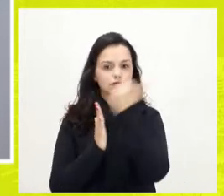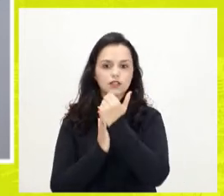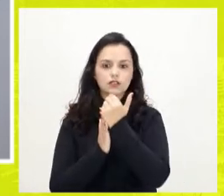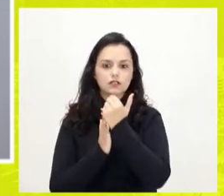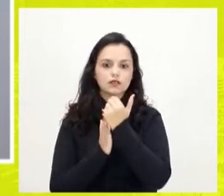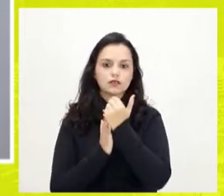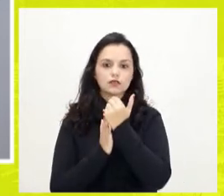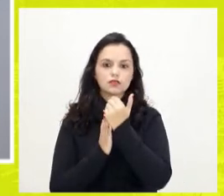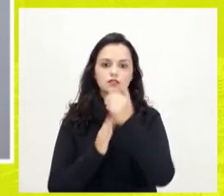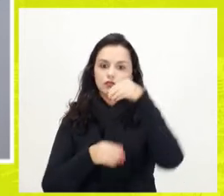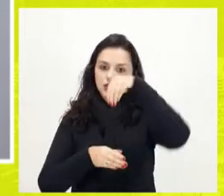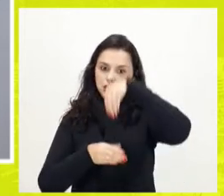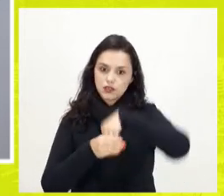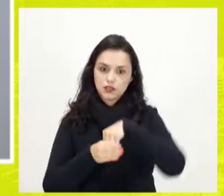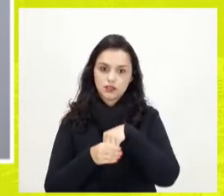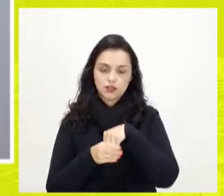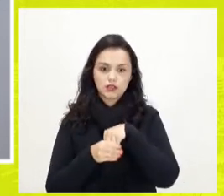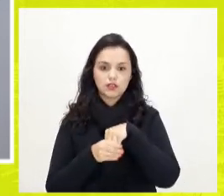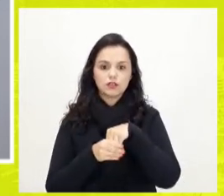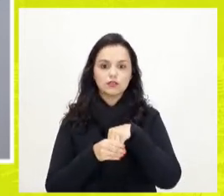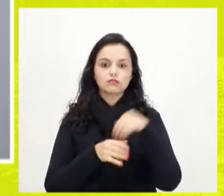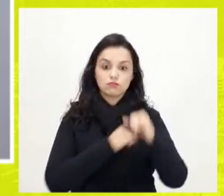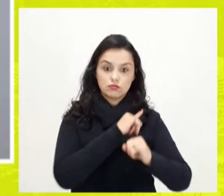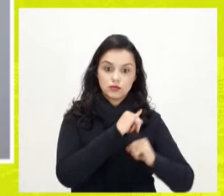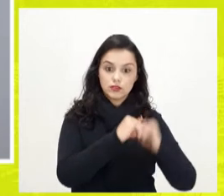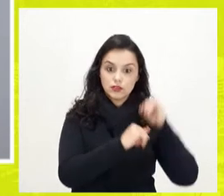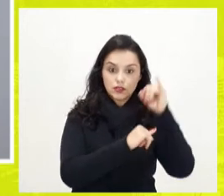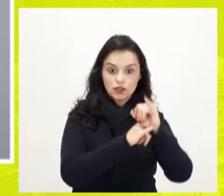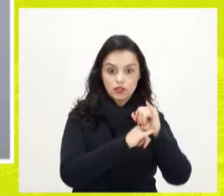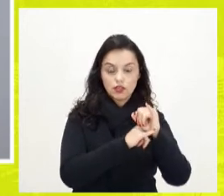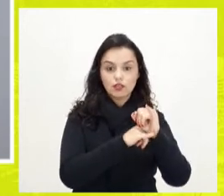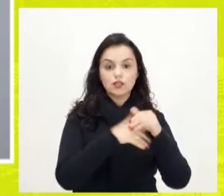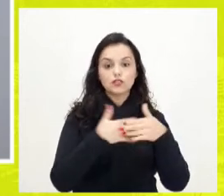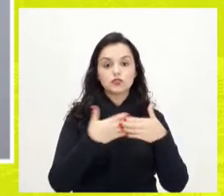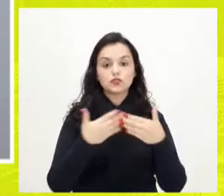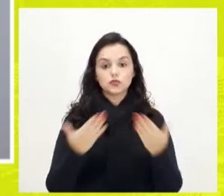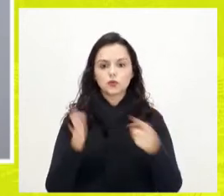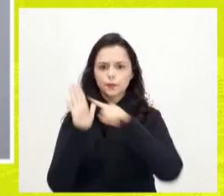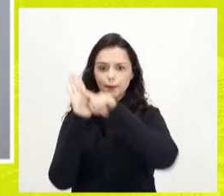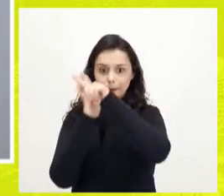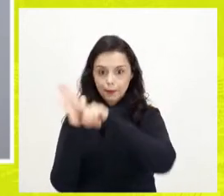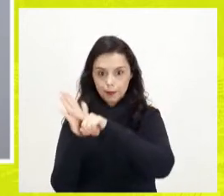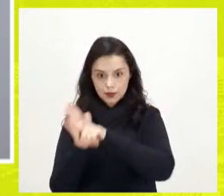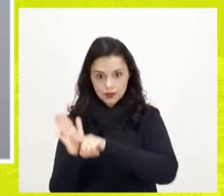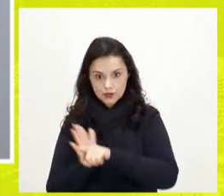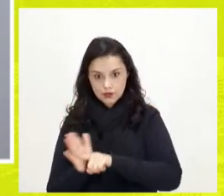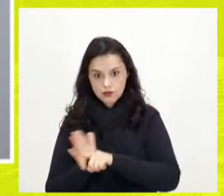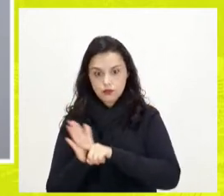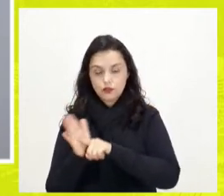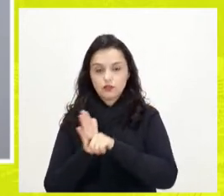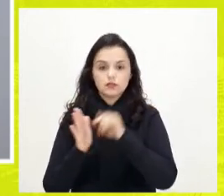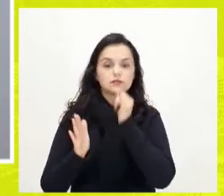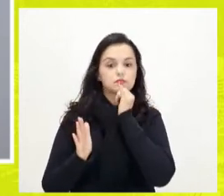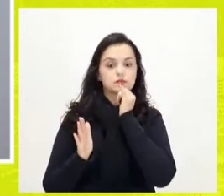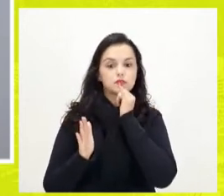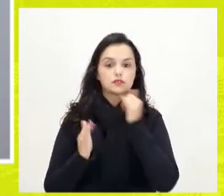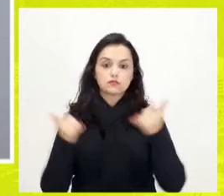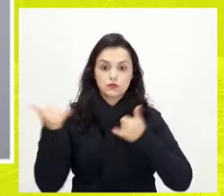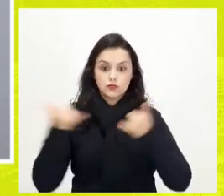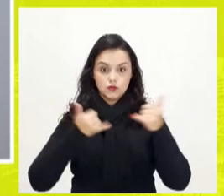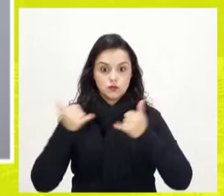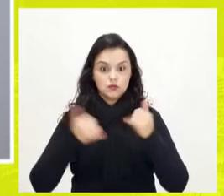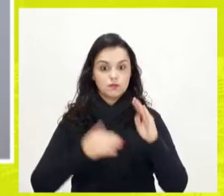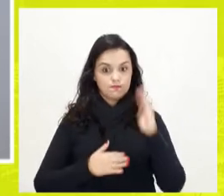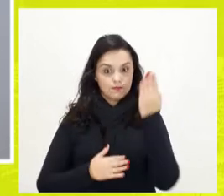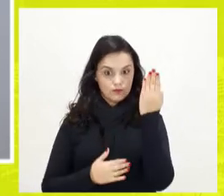more data not only speaking about the digital space but through uh